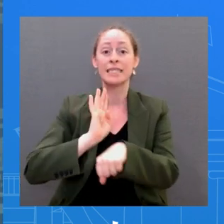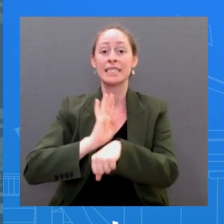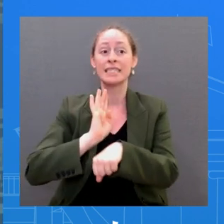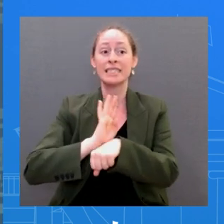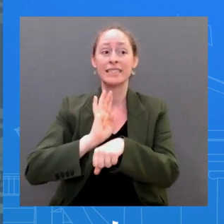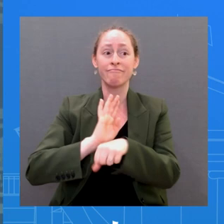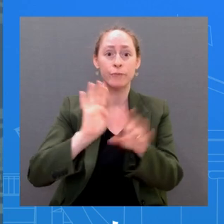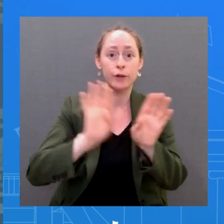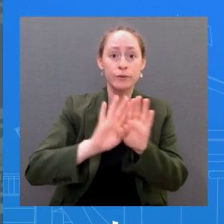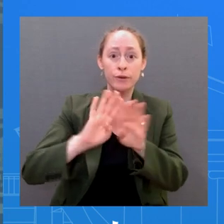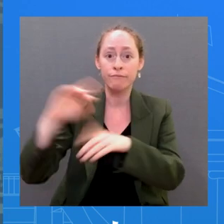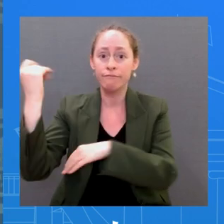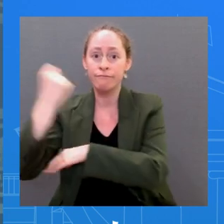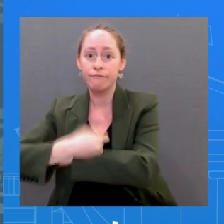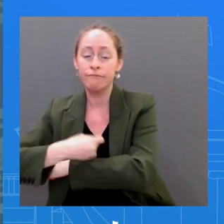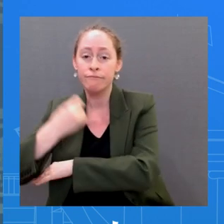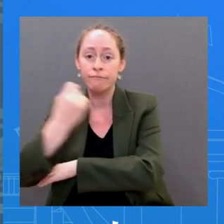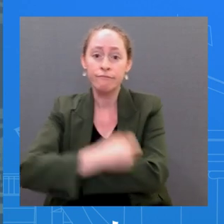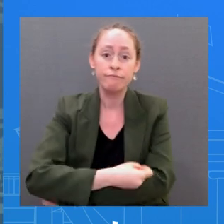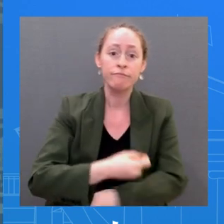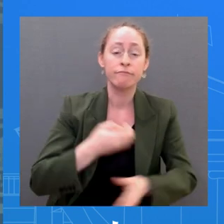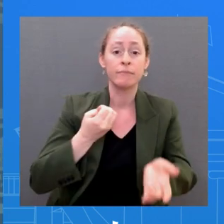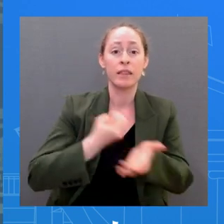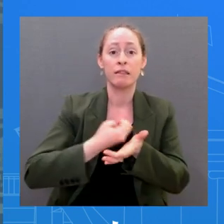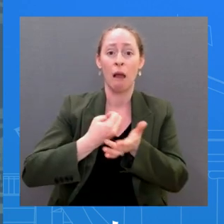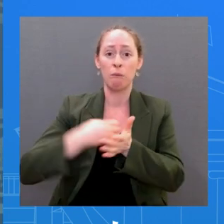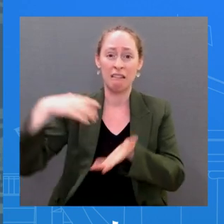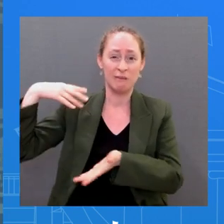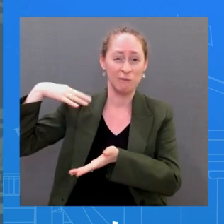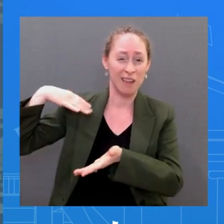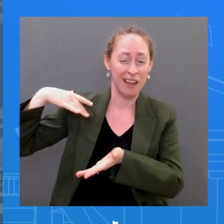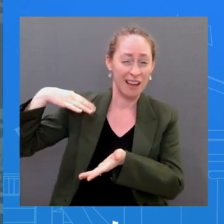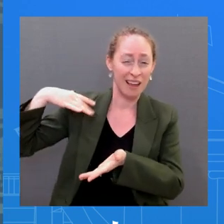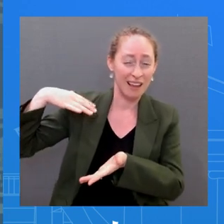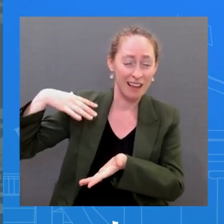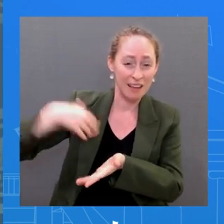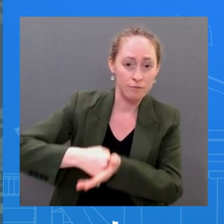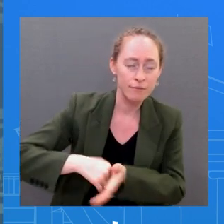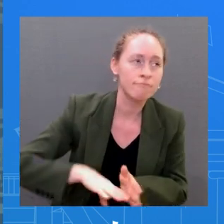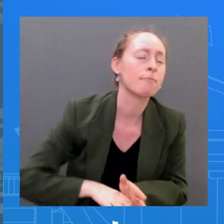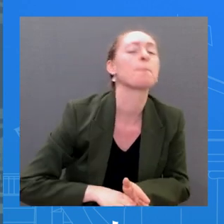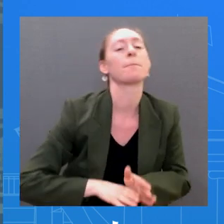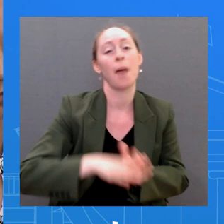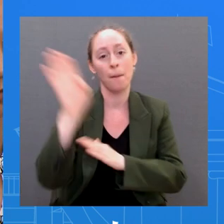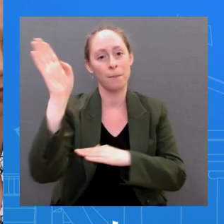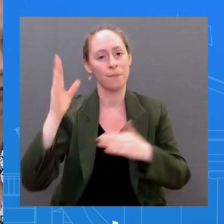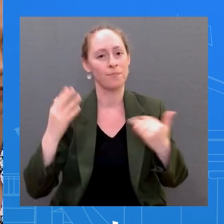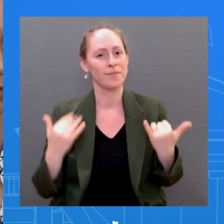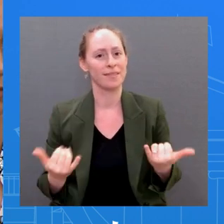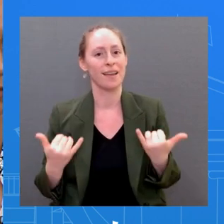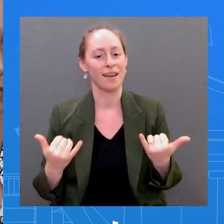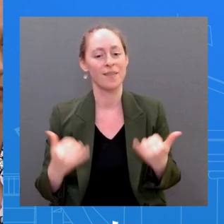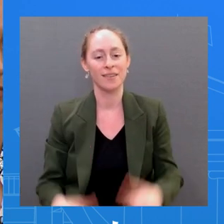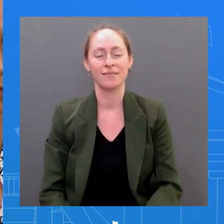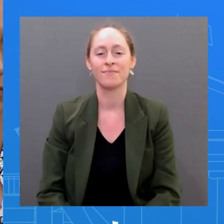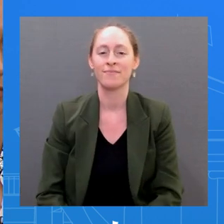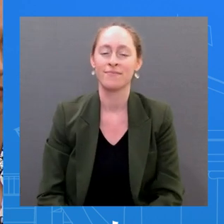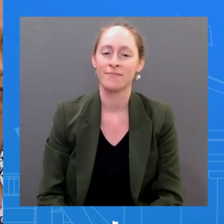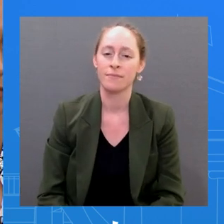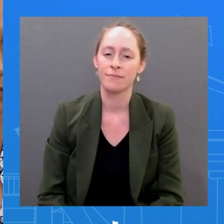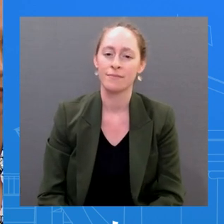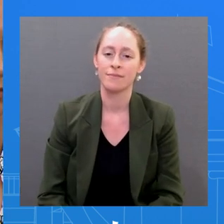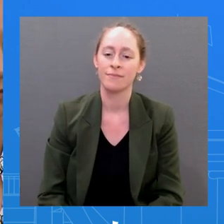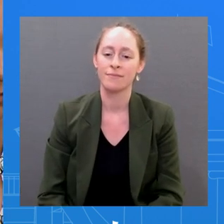was in crisis. We are in a different place. That's how we see this. Well, real quick, when are we in recession then? Because the Atlanta Fed GDP